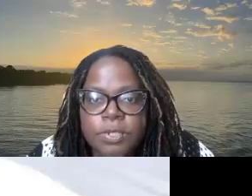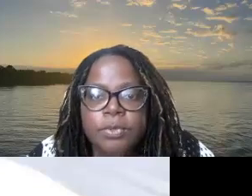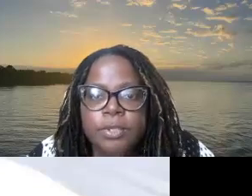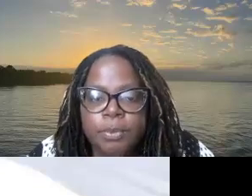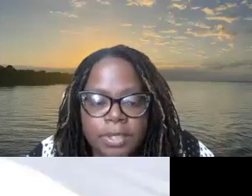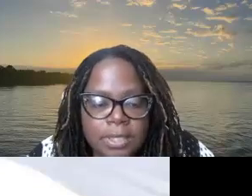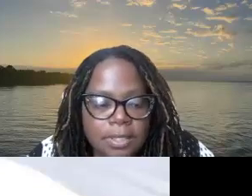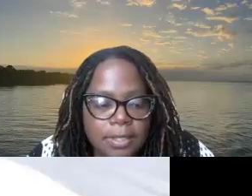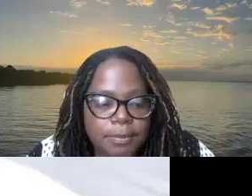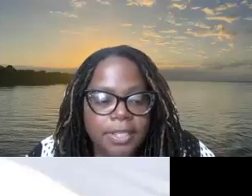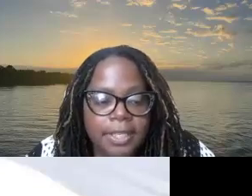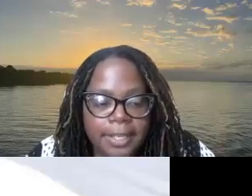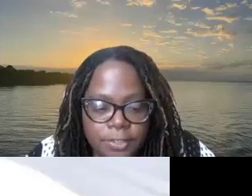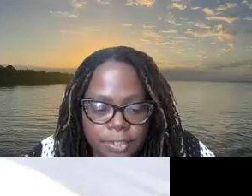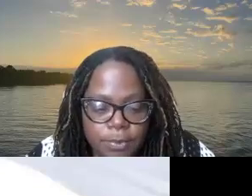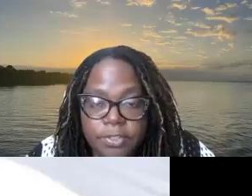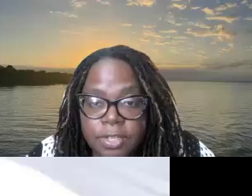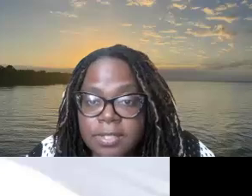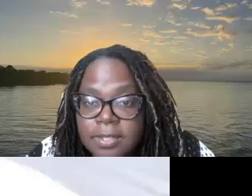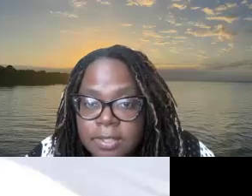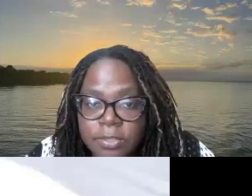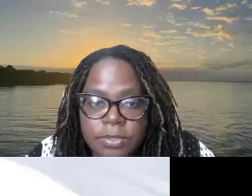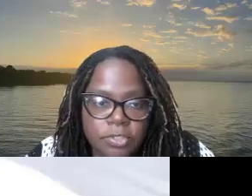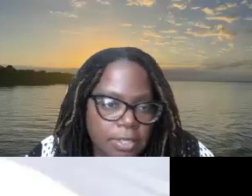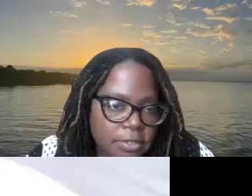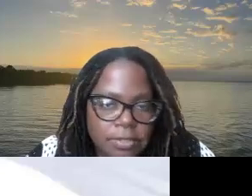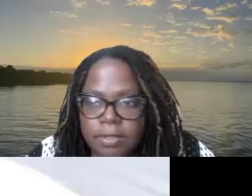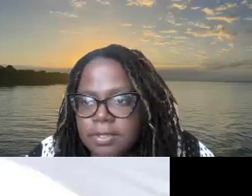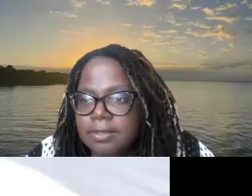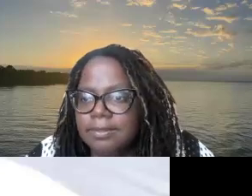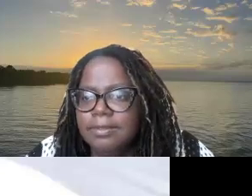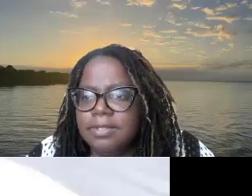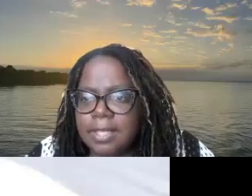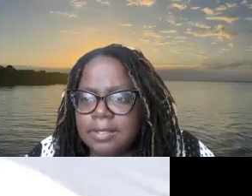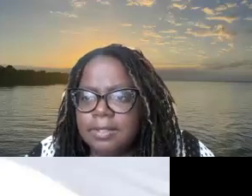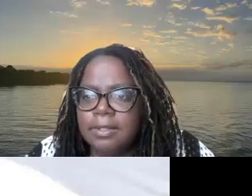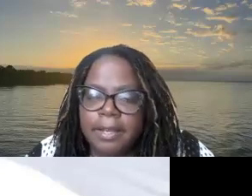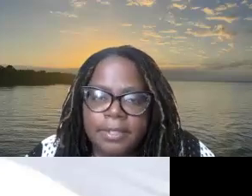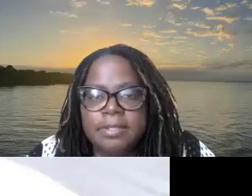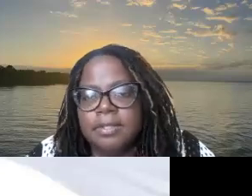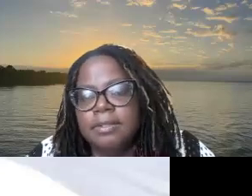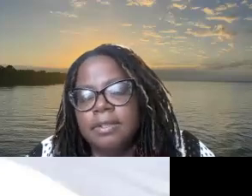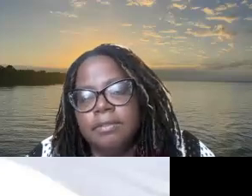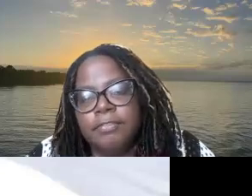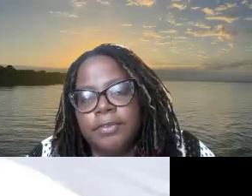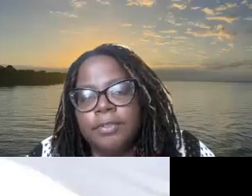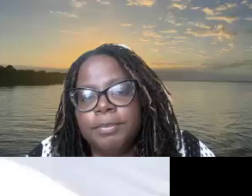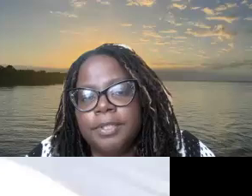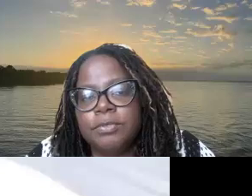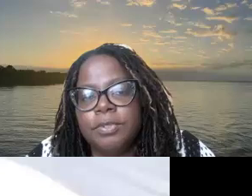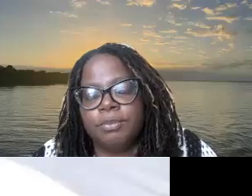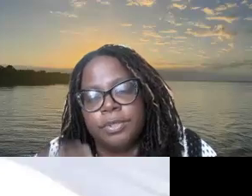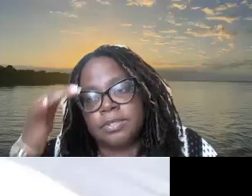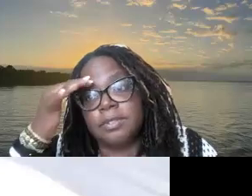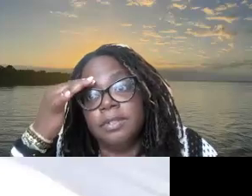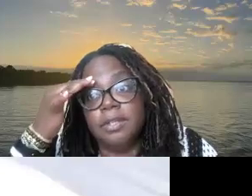at your fingertips is really important. Being engaged in immigrant justice issues, it changes across states and counties and federally,